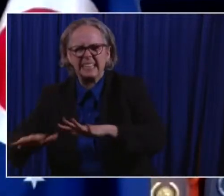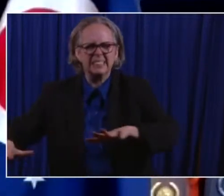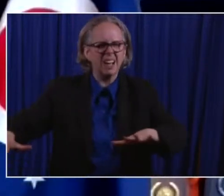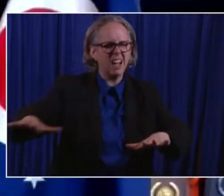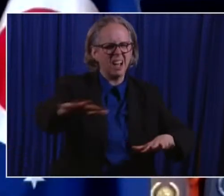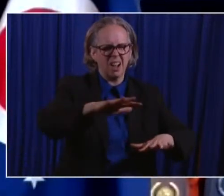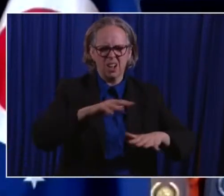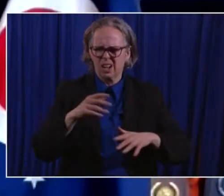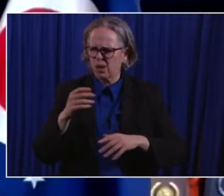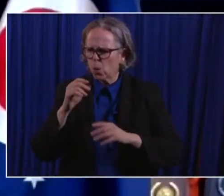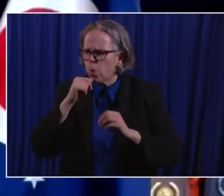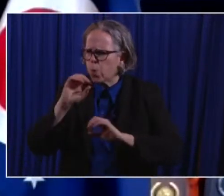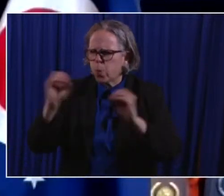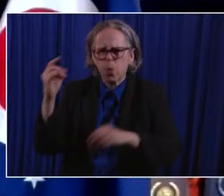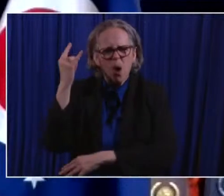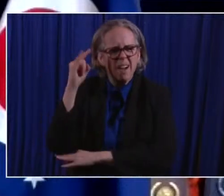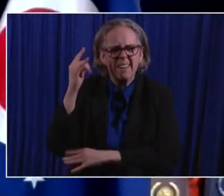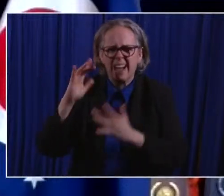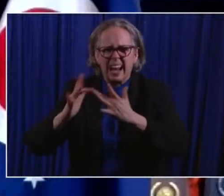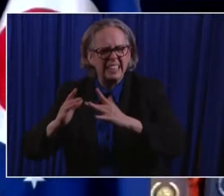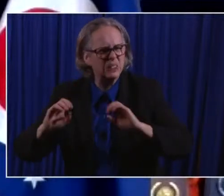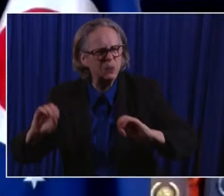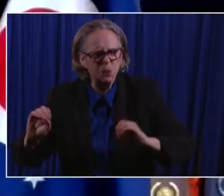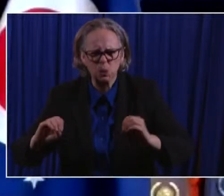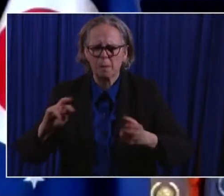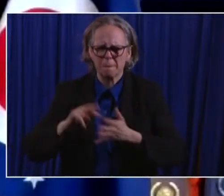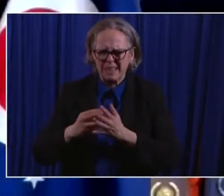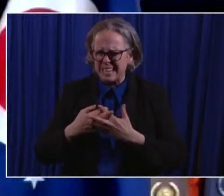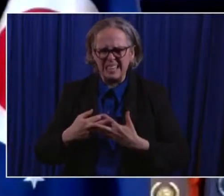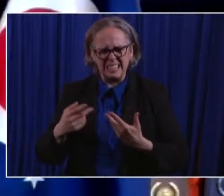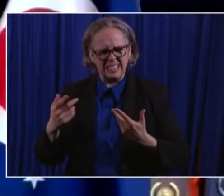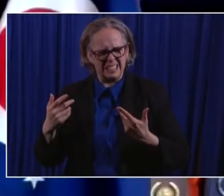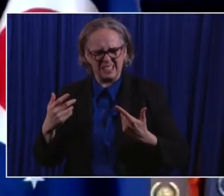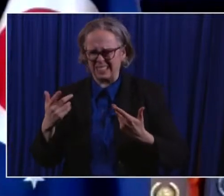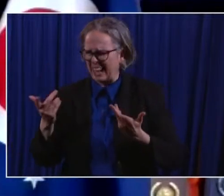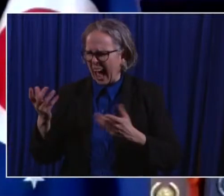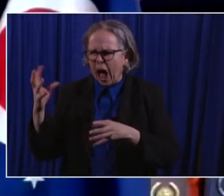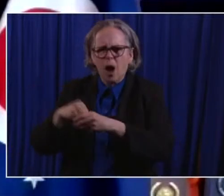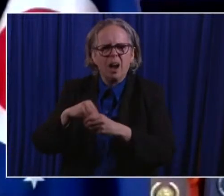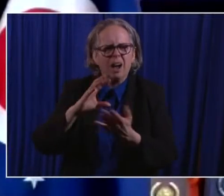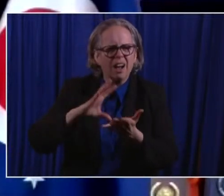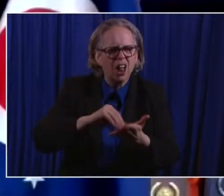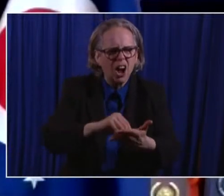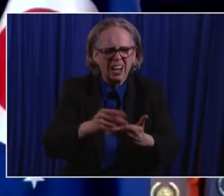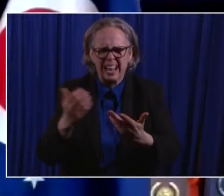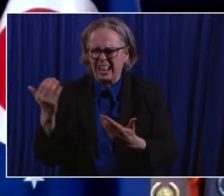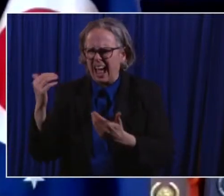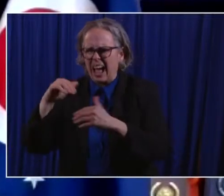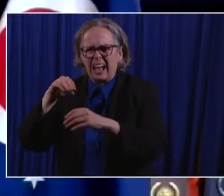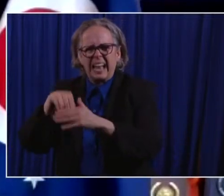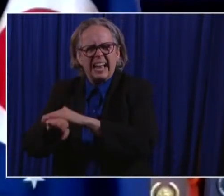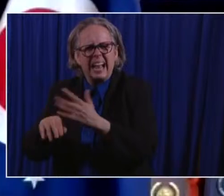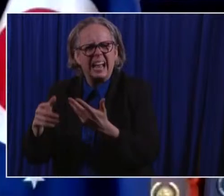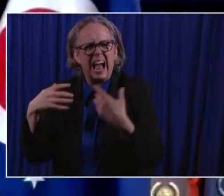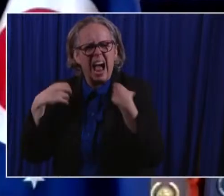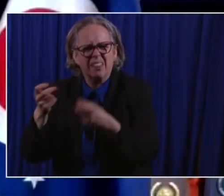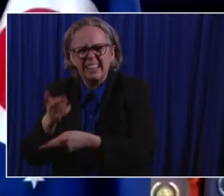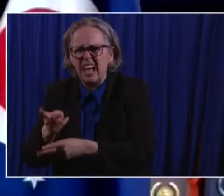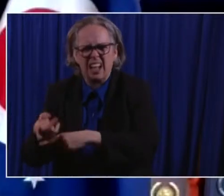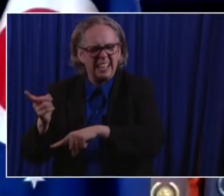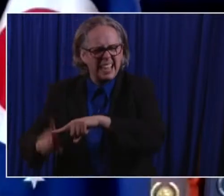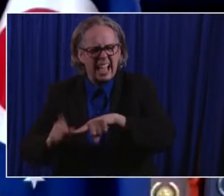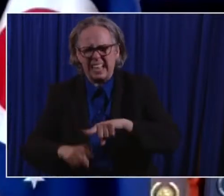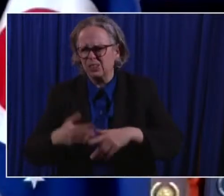cannot participate in the modern education, economic, or healthcare systems without it. And we need this legislation to